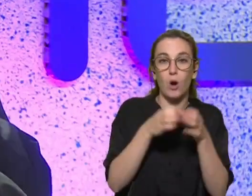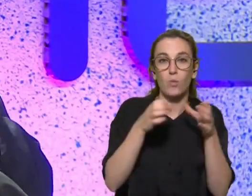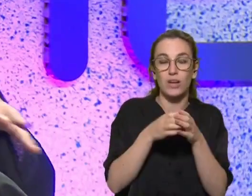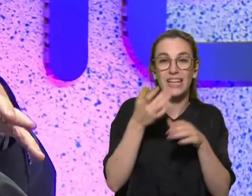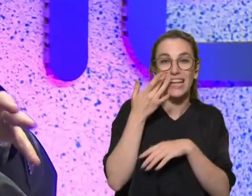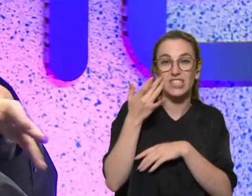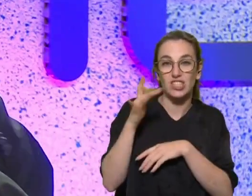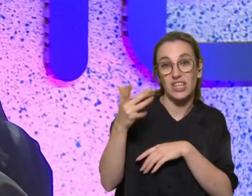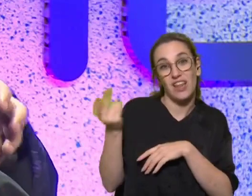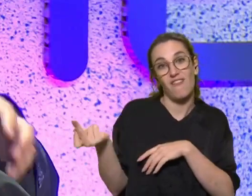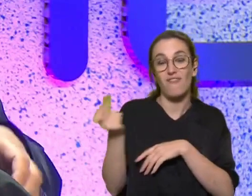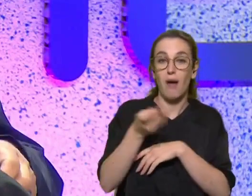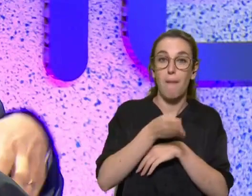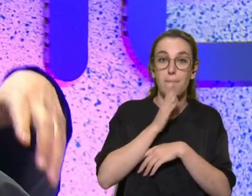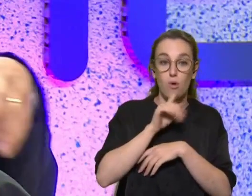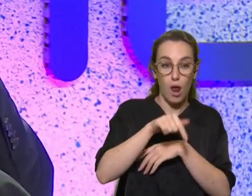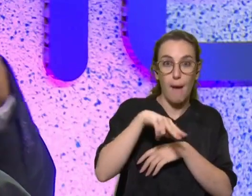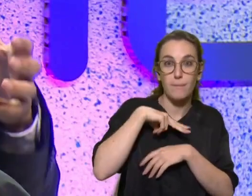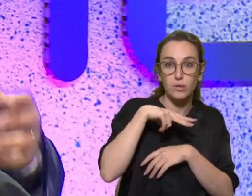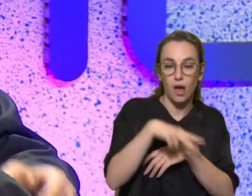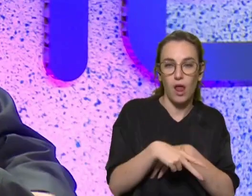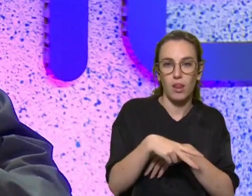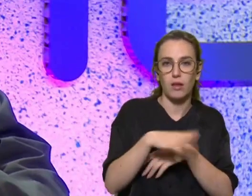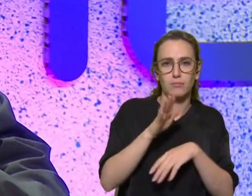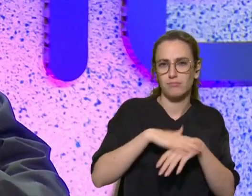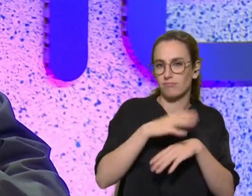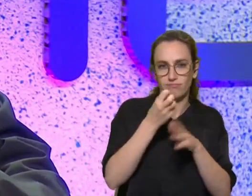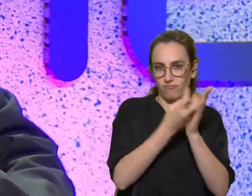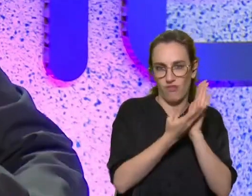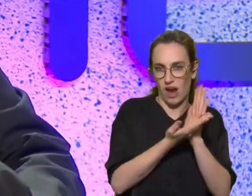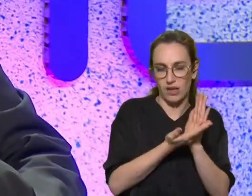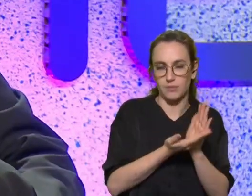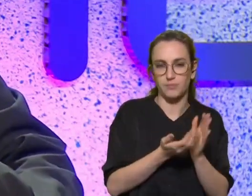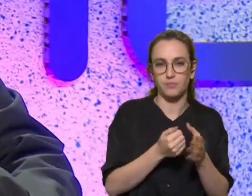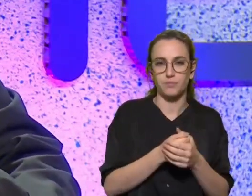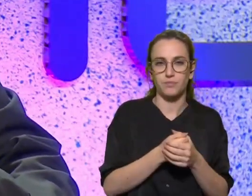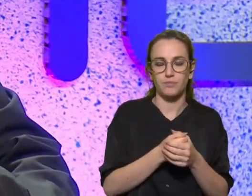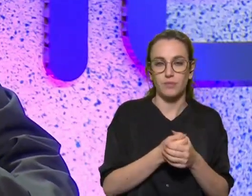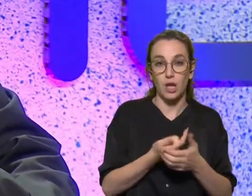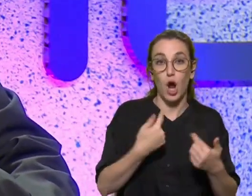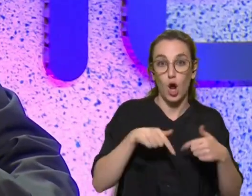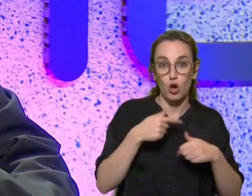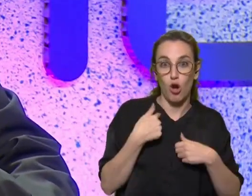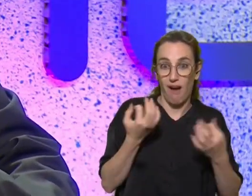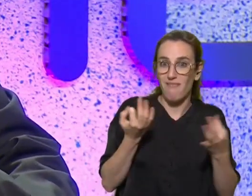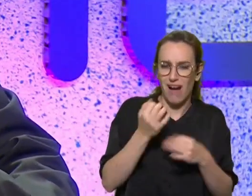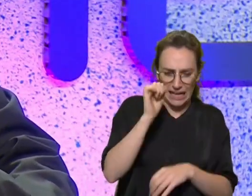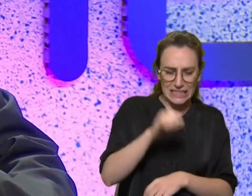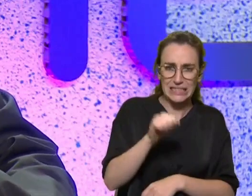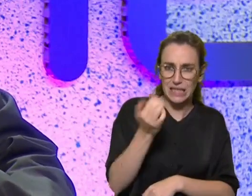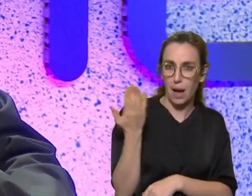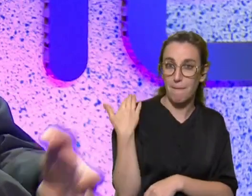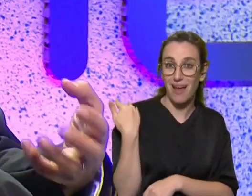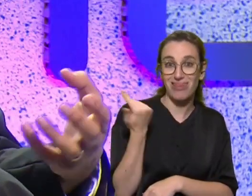In Portugal is attracting a great community to work in this area.